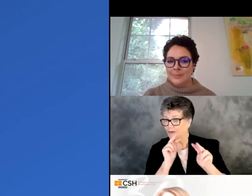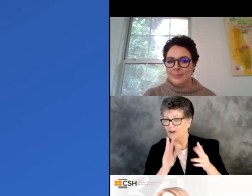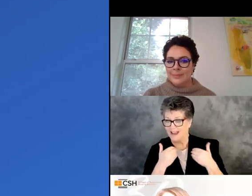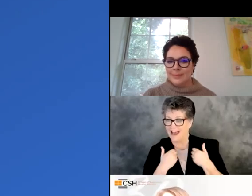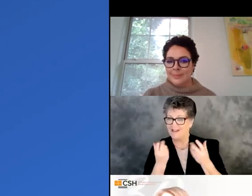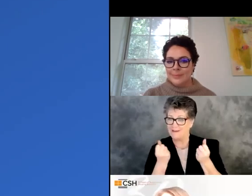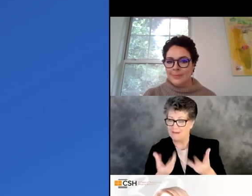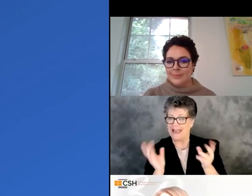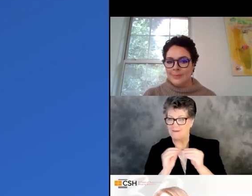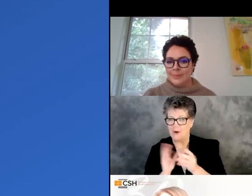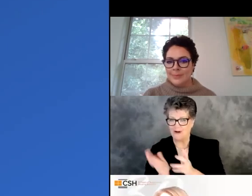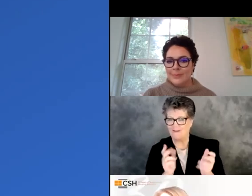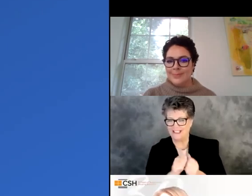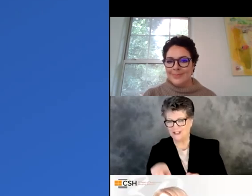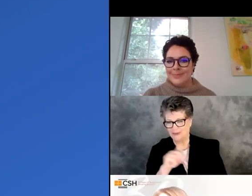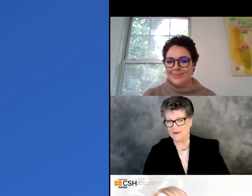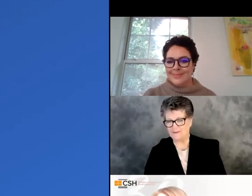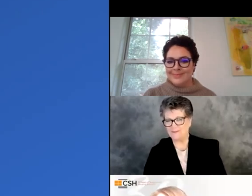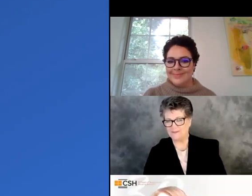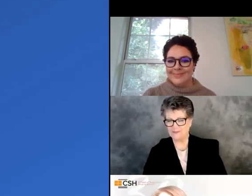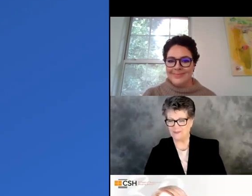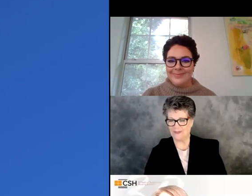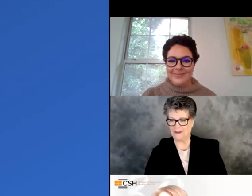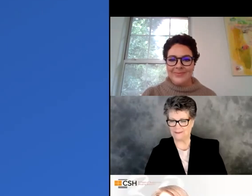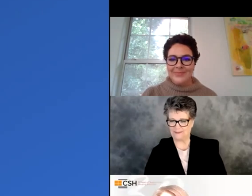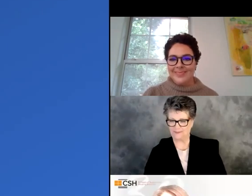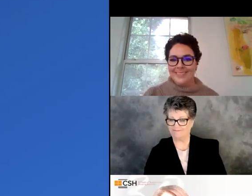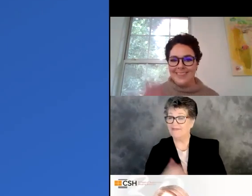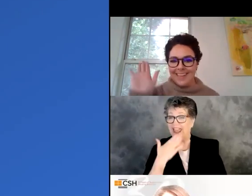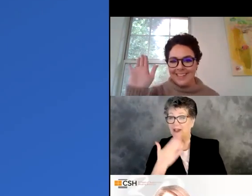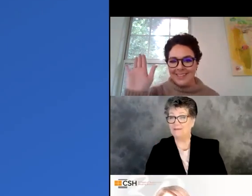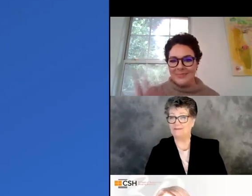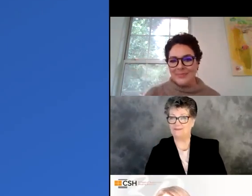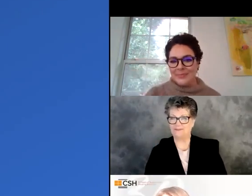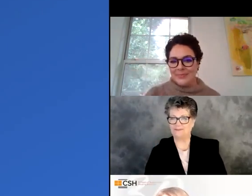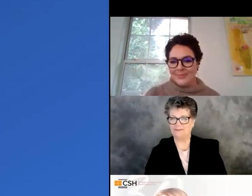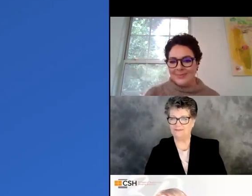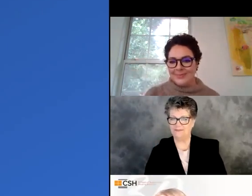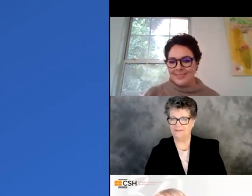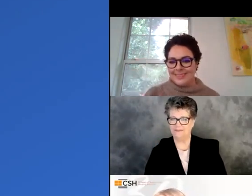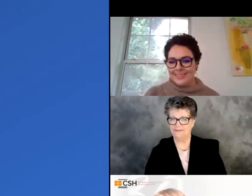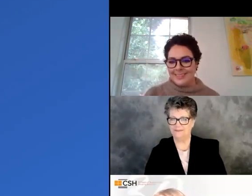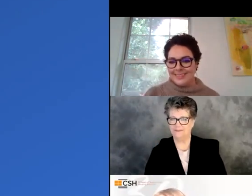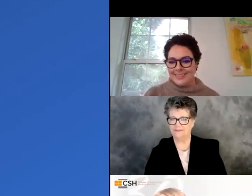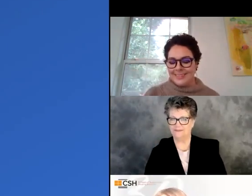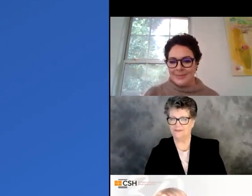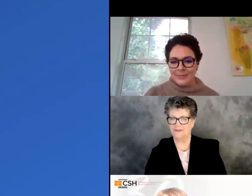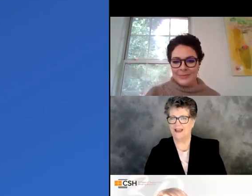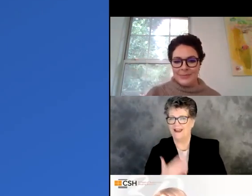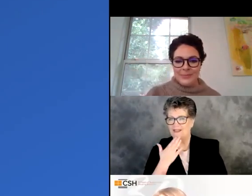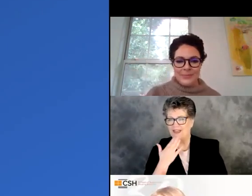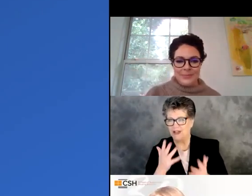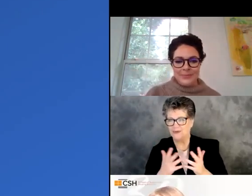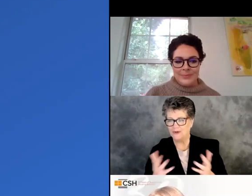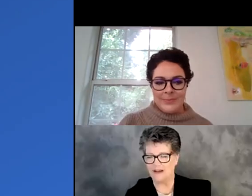many more conversations with many of you on this call. Thank you. Great. Thank you so much to all